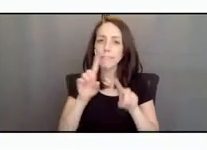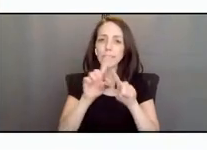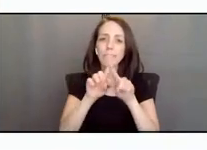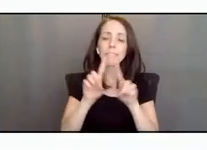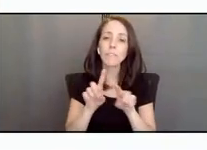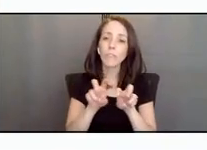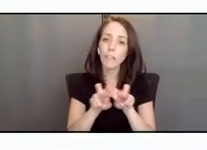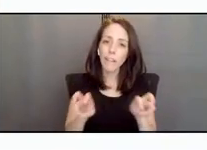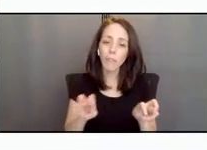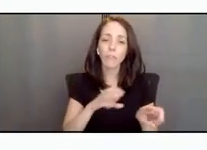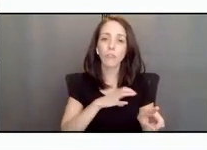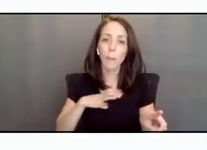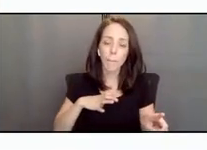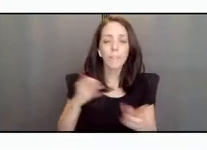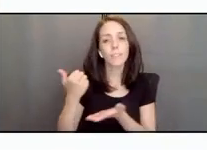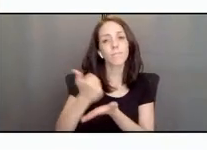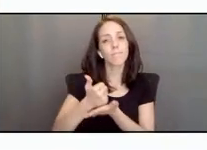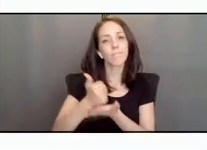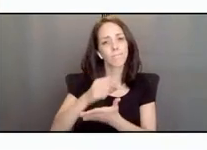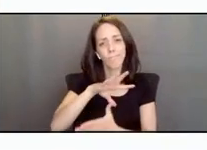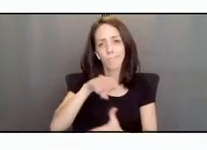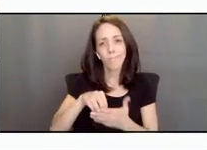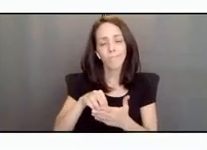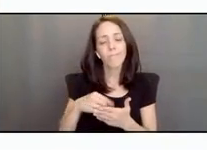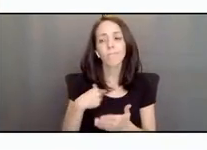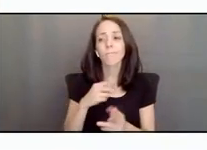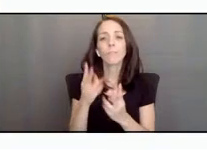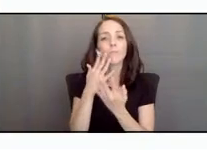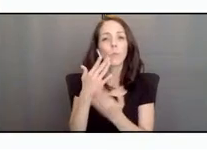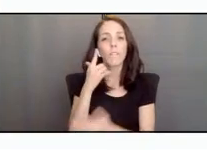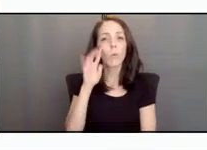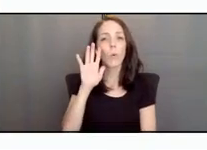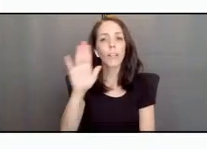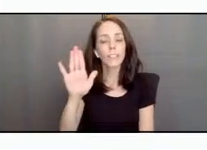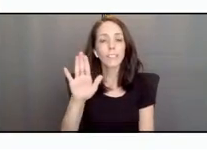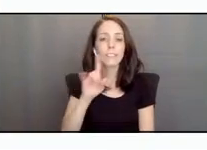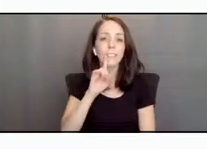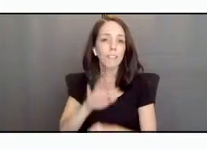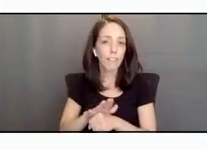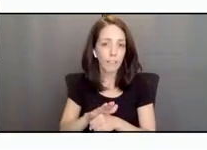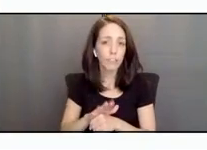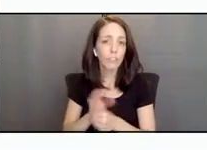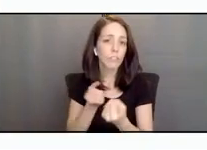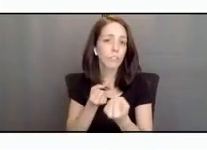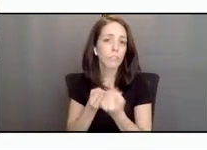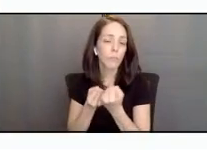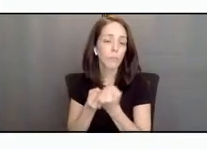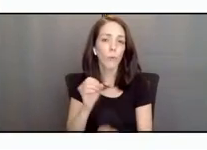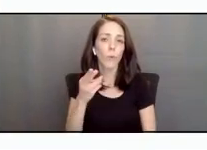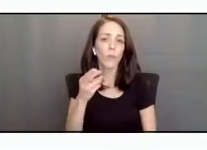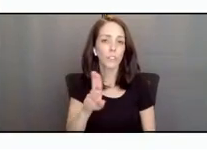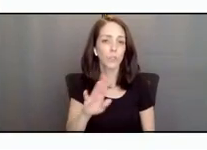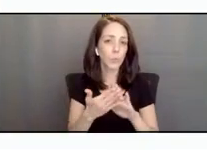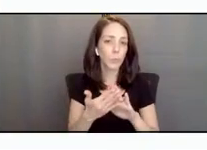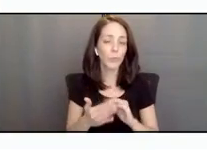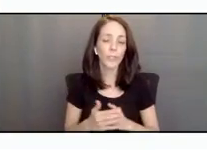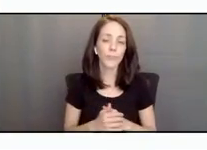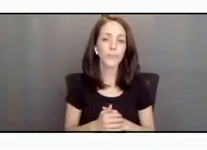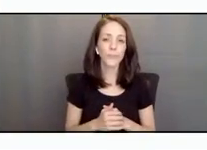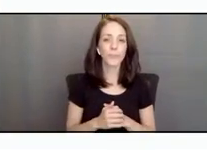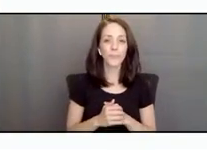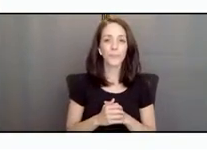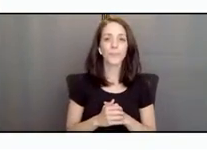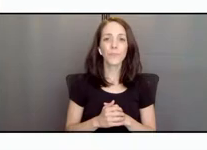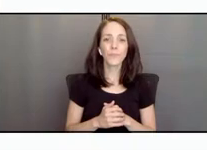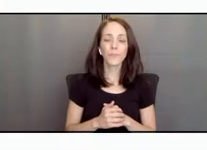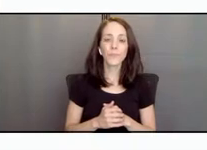committees. We are grateful for his continued dedication and support of the faculty and the OHSU community. We wish him great success